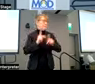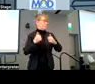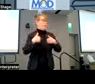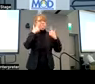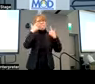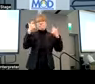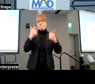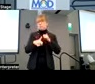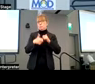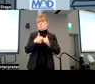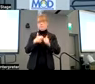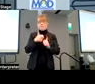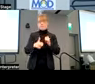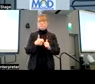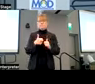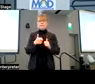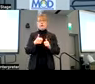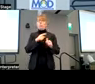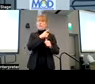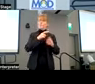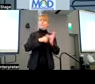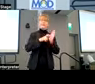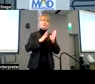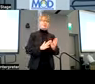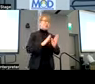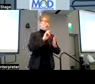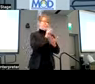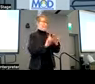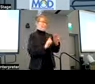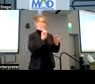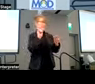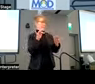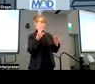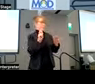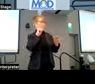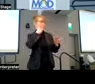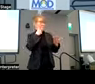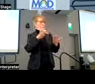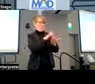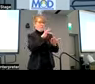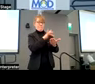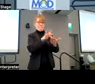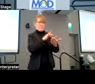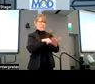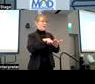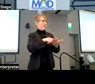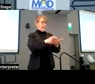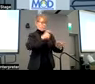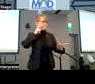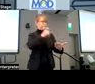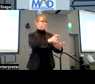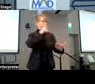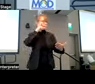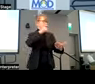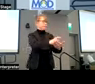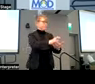built an app that runs on iPhones and Android devices that turns that device into a digital magnifying glass.